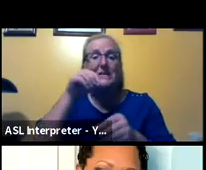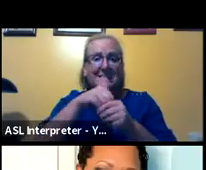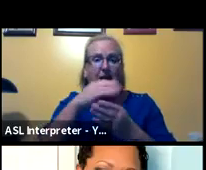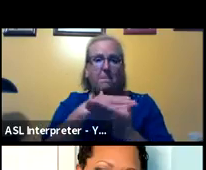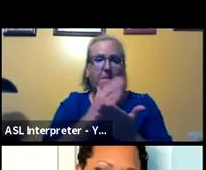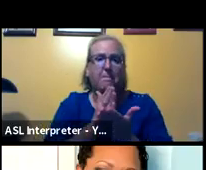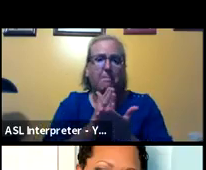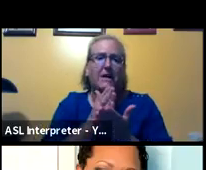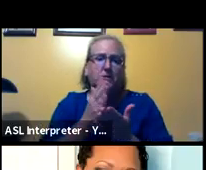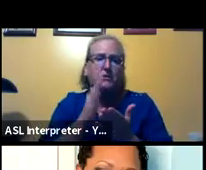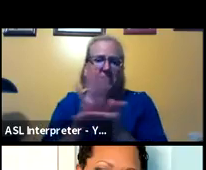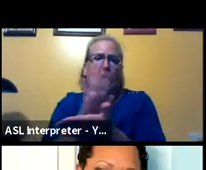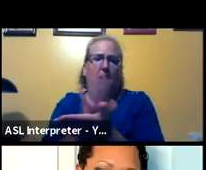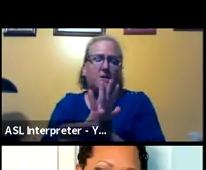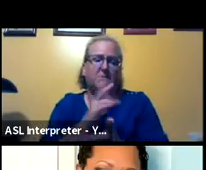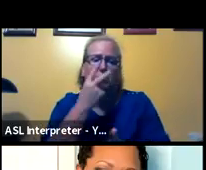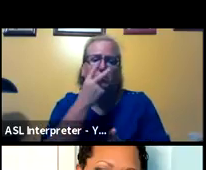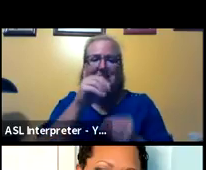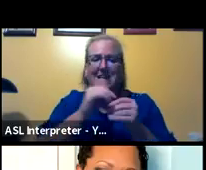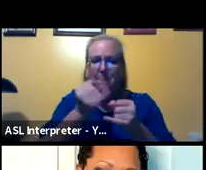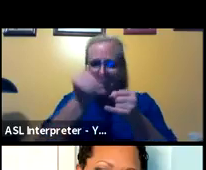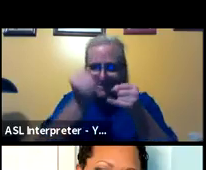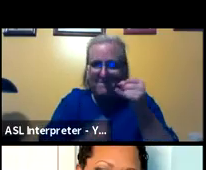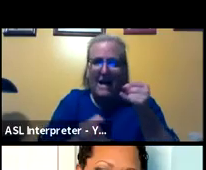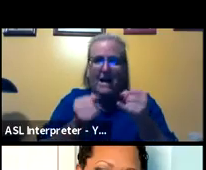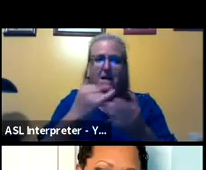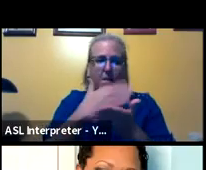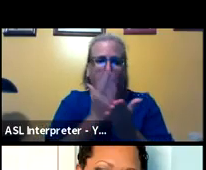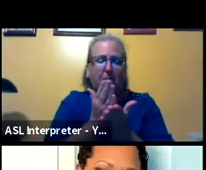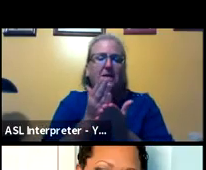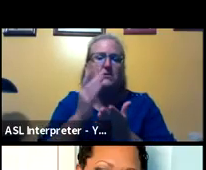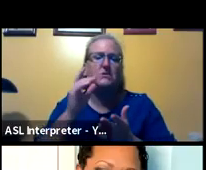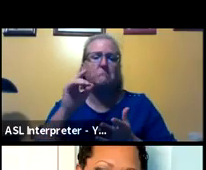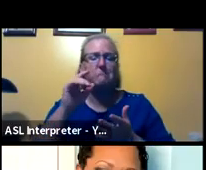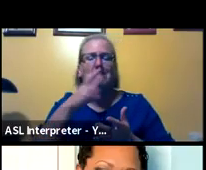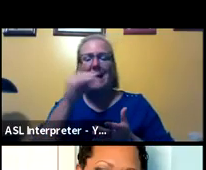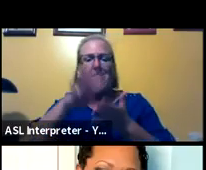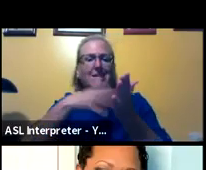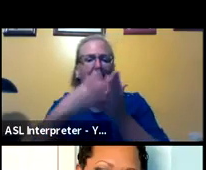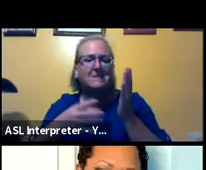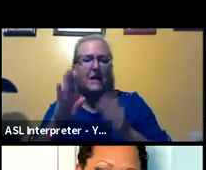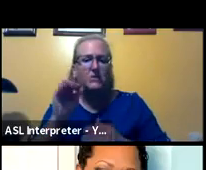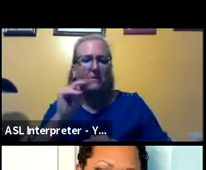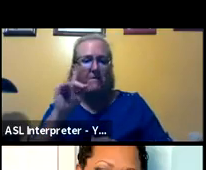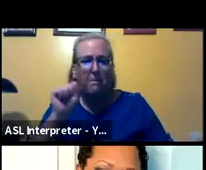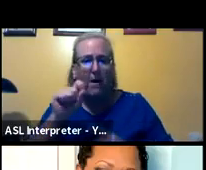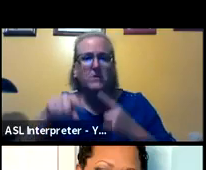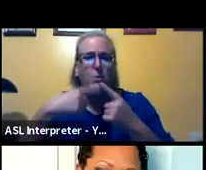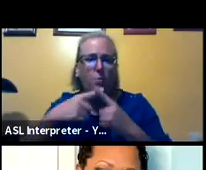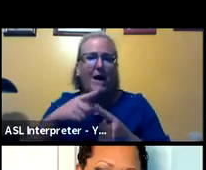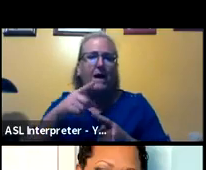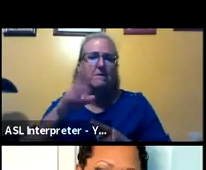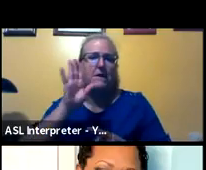that in the final budget, a schedule of our bonds and when they're going to be paid off. Awesome, thanks.